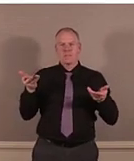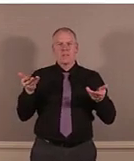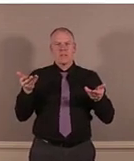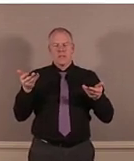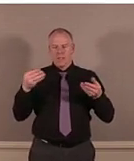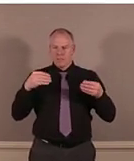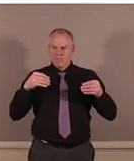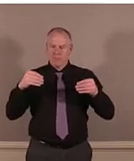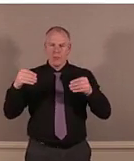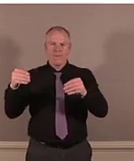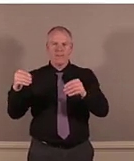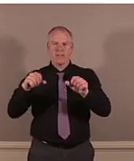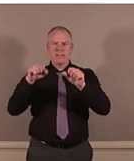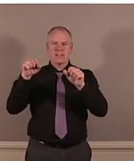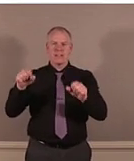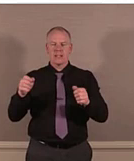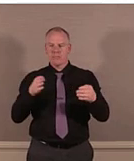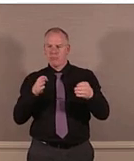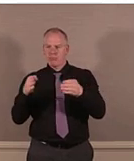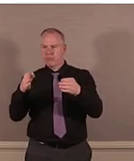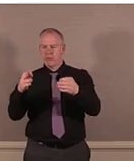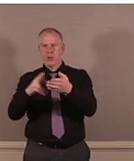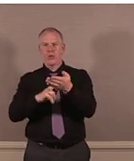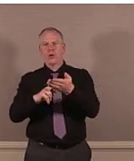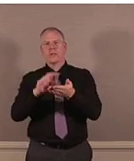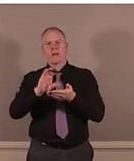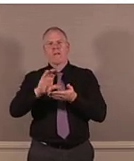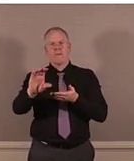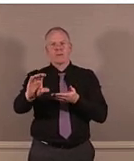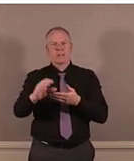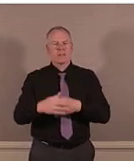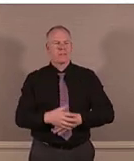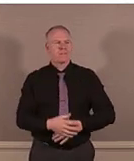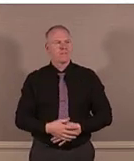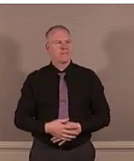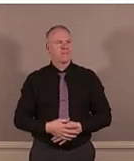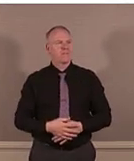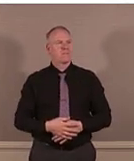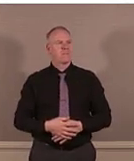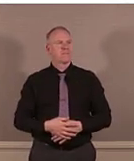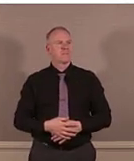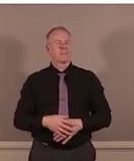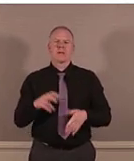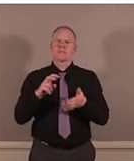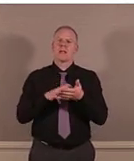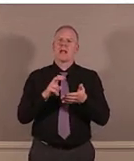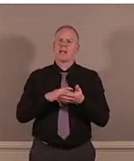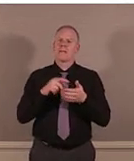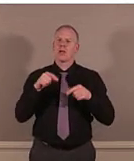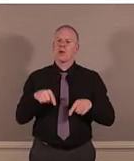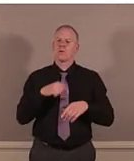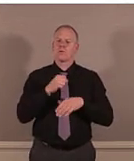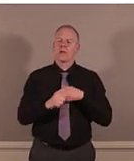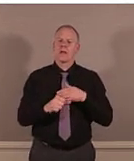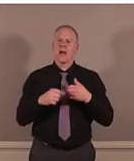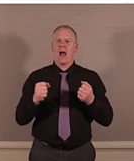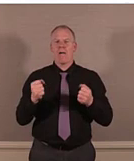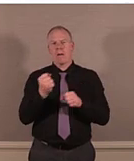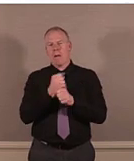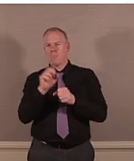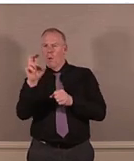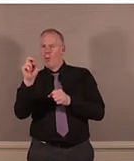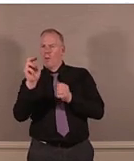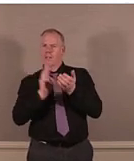that system in a particular direction through funding mechanisms. So I'm delighted to be able to join you here today for about the next